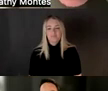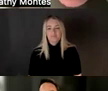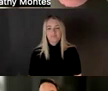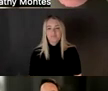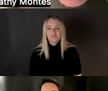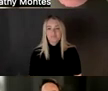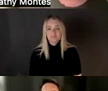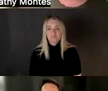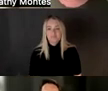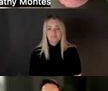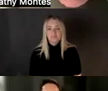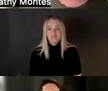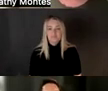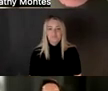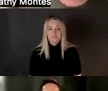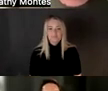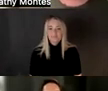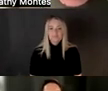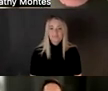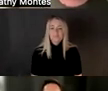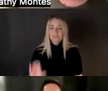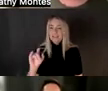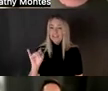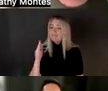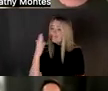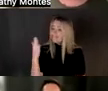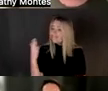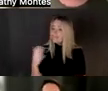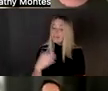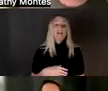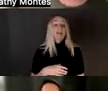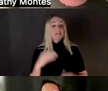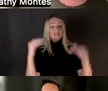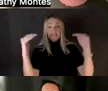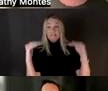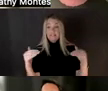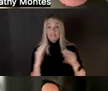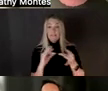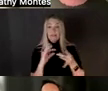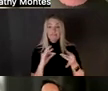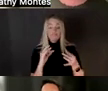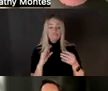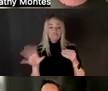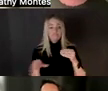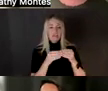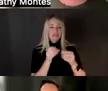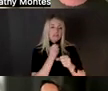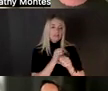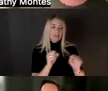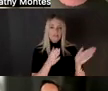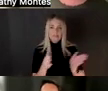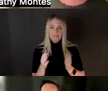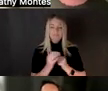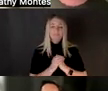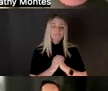Thank you, Brad. Thank you, Dr. Diaz. Our next item, a comment to add to the safety plan